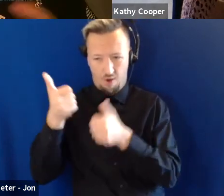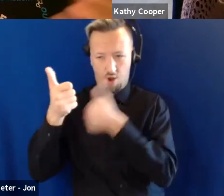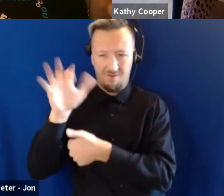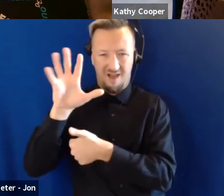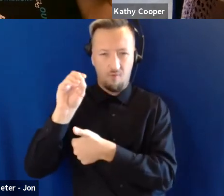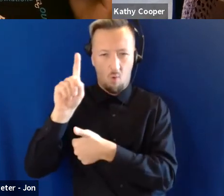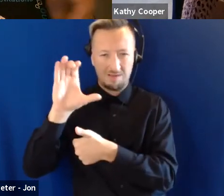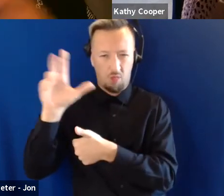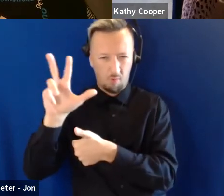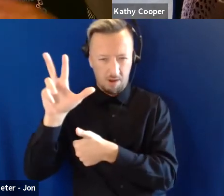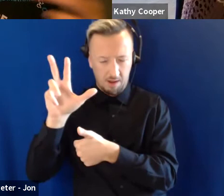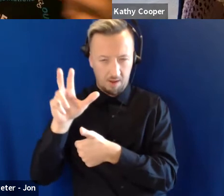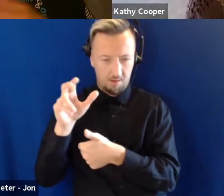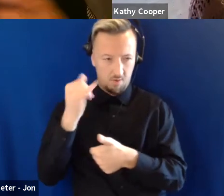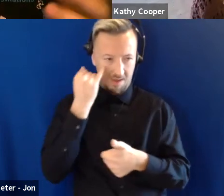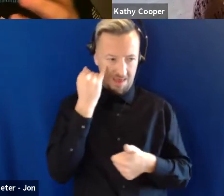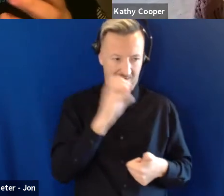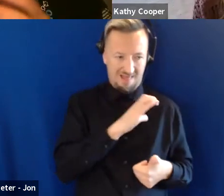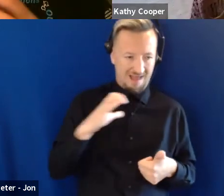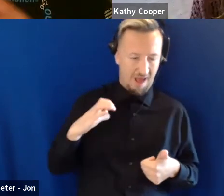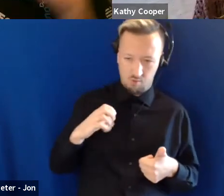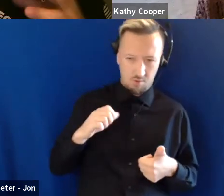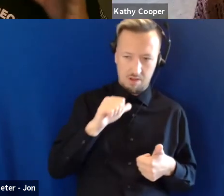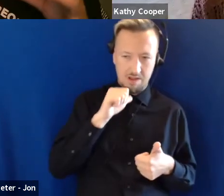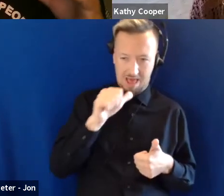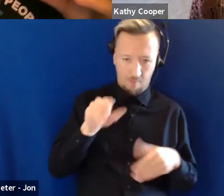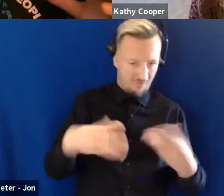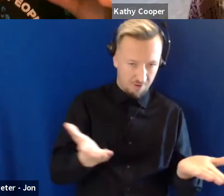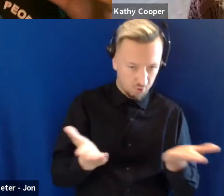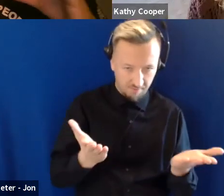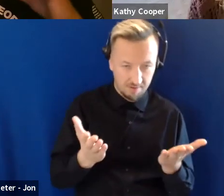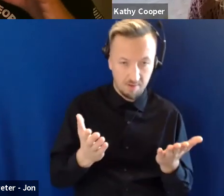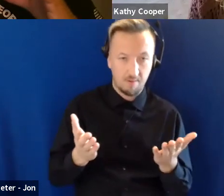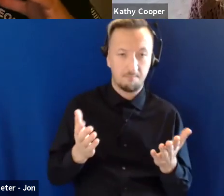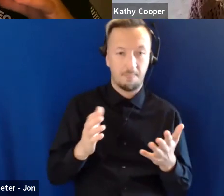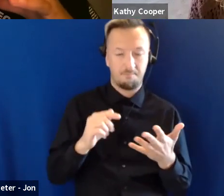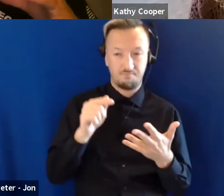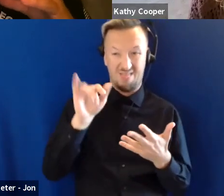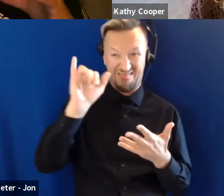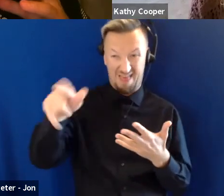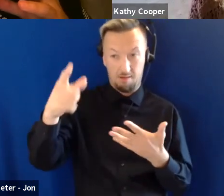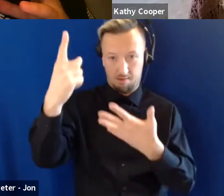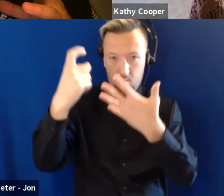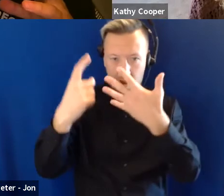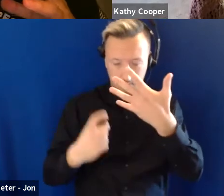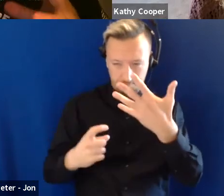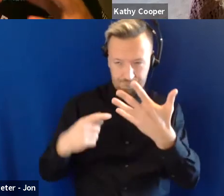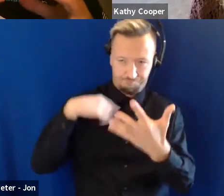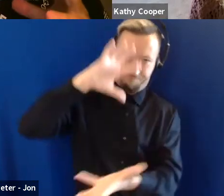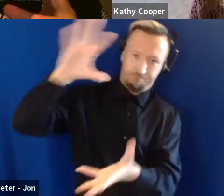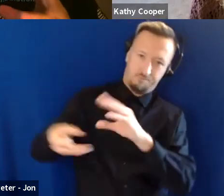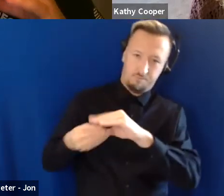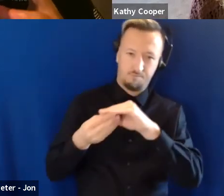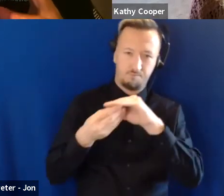council members, you know, aren't providing services and things like that. I mean, because I do think, I mean, all of these questions, I mean, really kind of, to